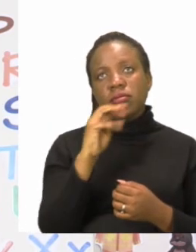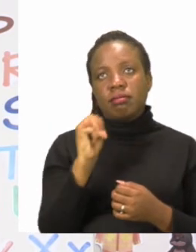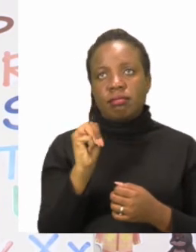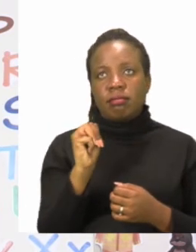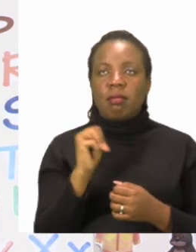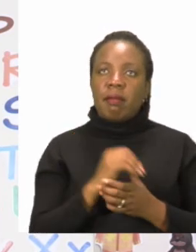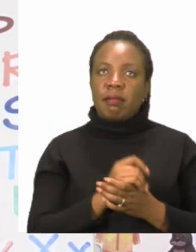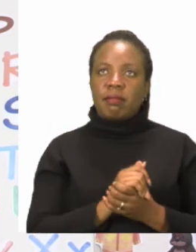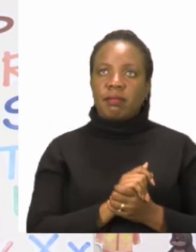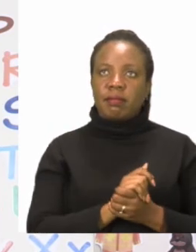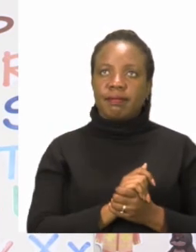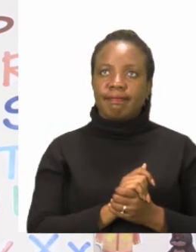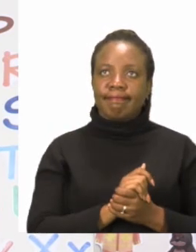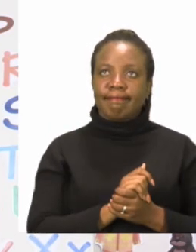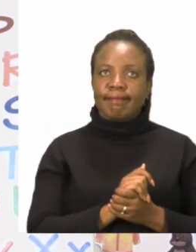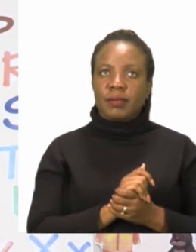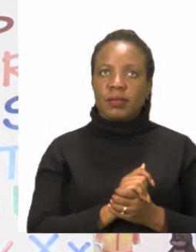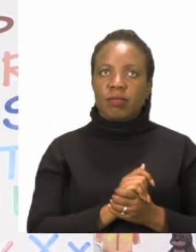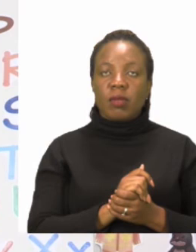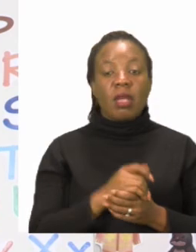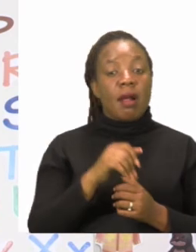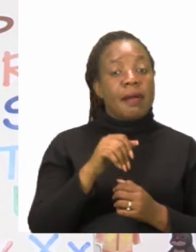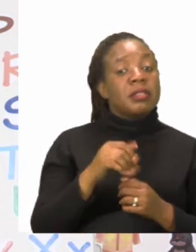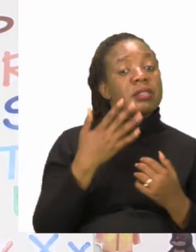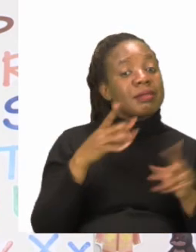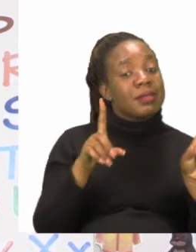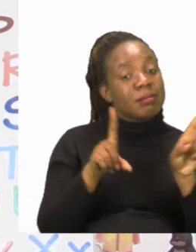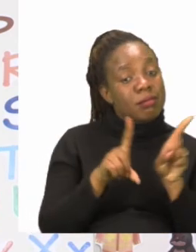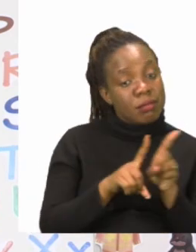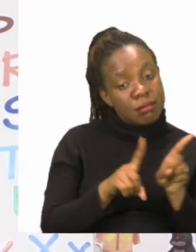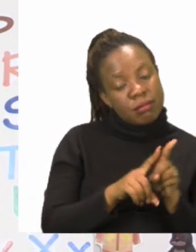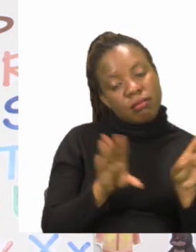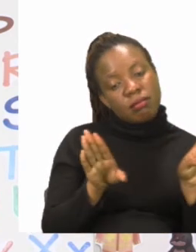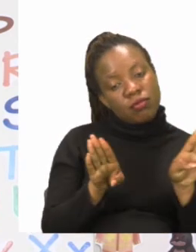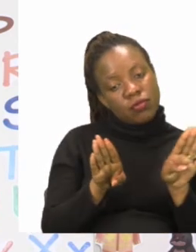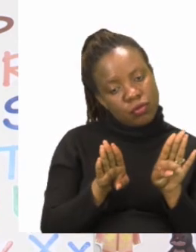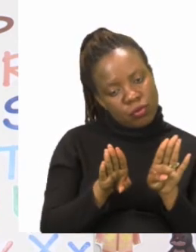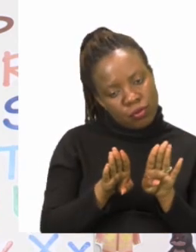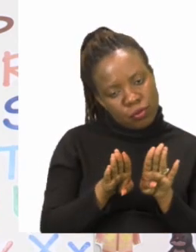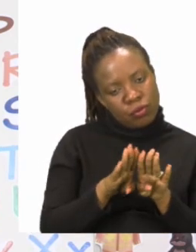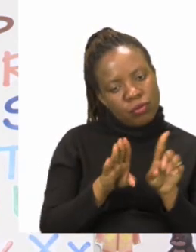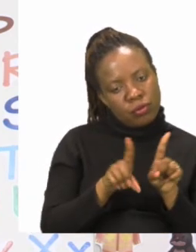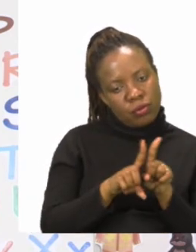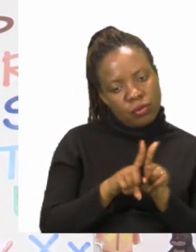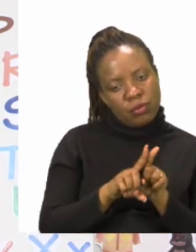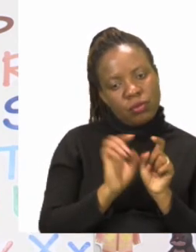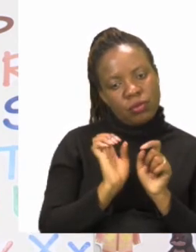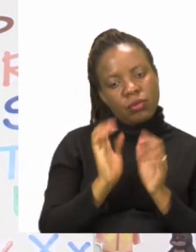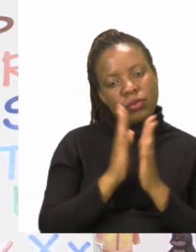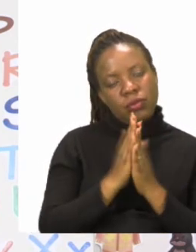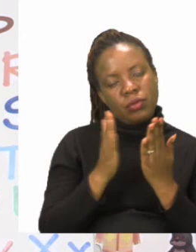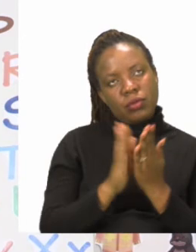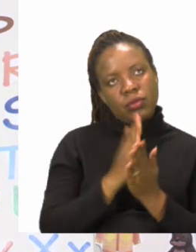Right, now you have to do the same with all the other objects on page 5. Let's